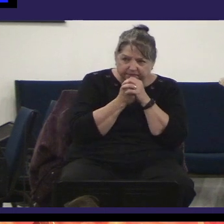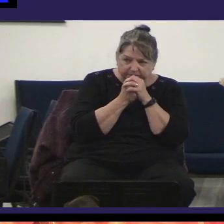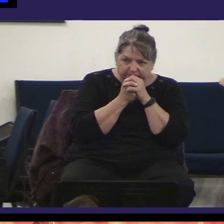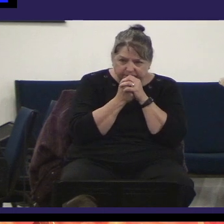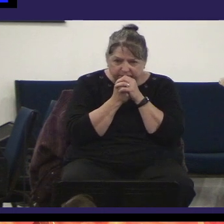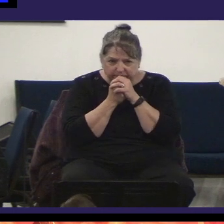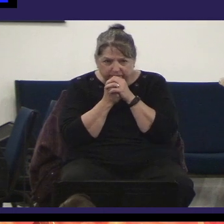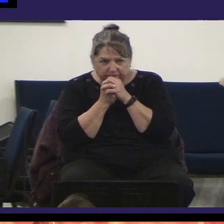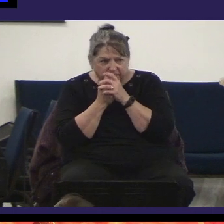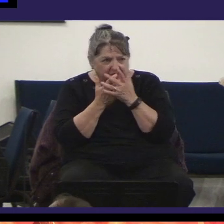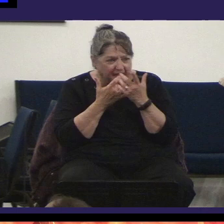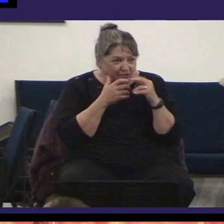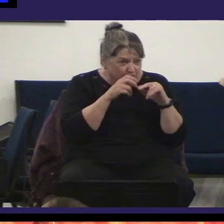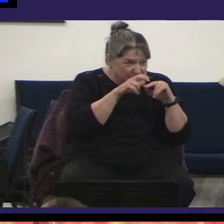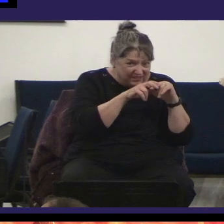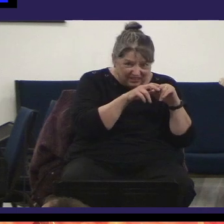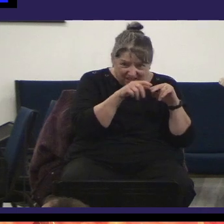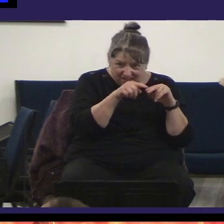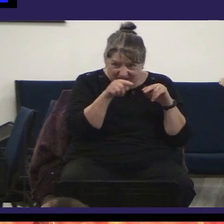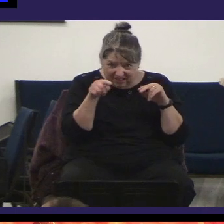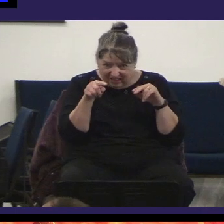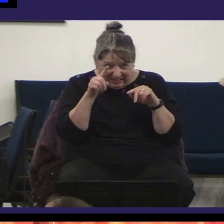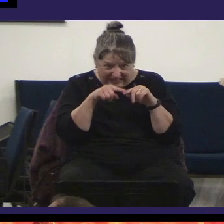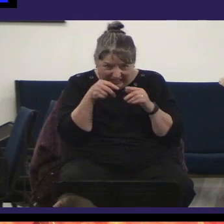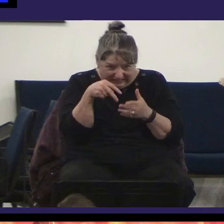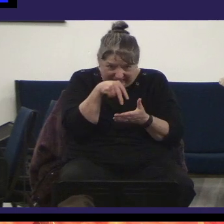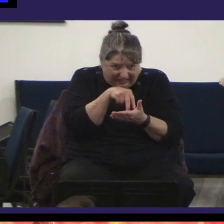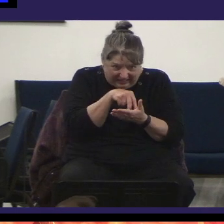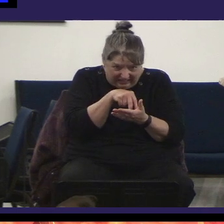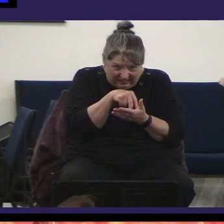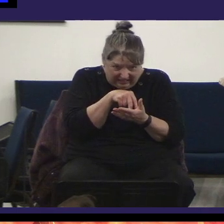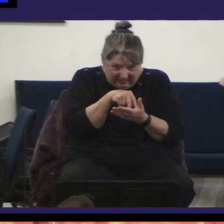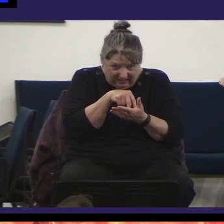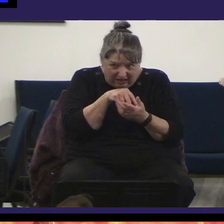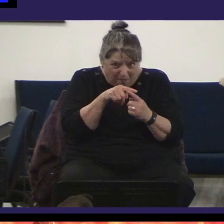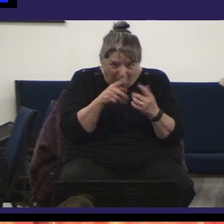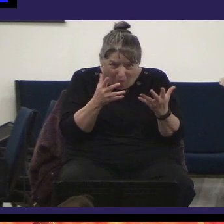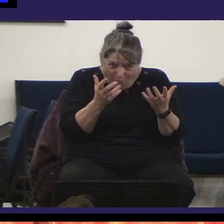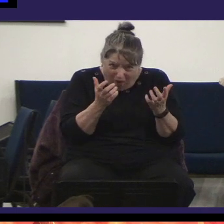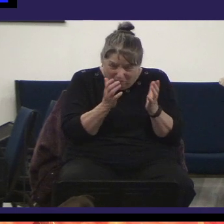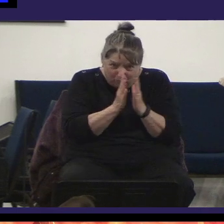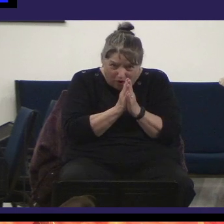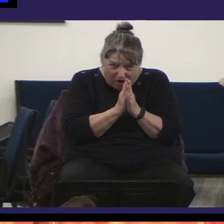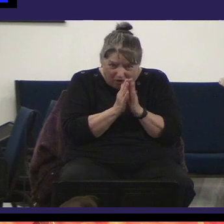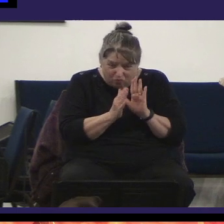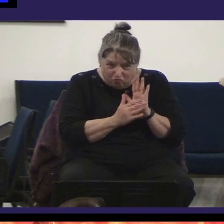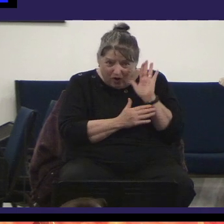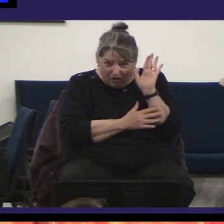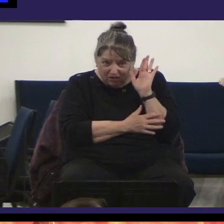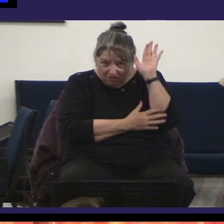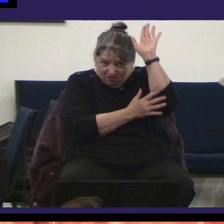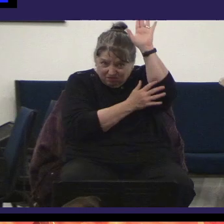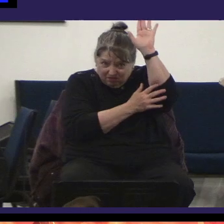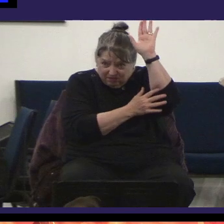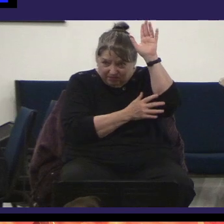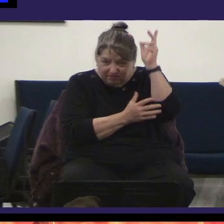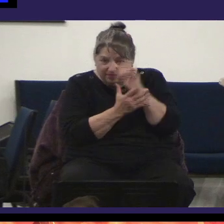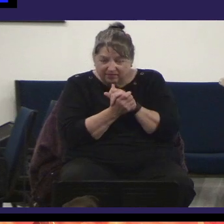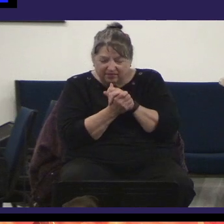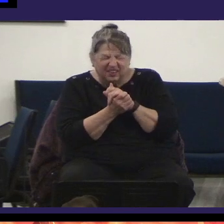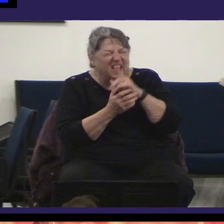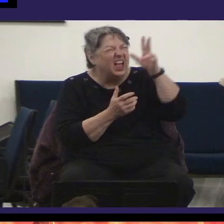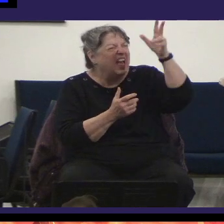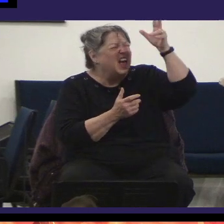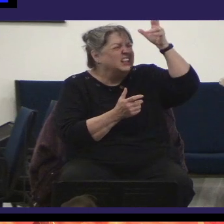If you're seated and you can't stand, for whatever reason you can't stand, I rebuke you,